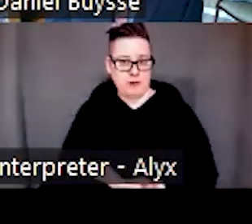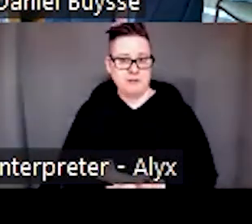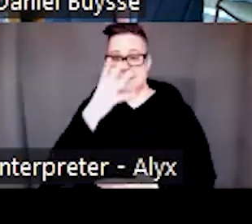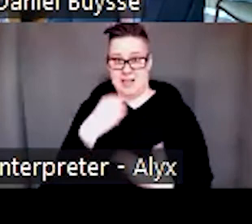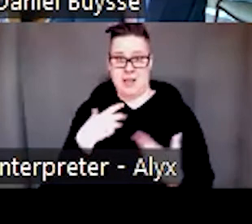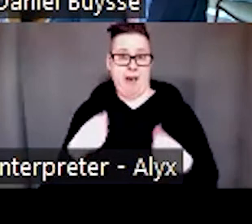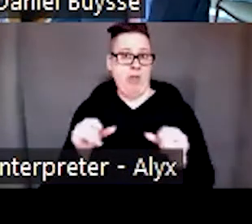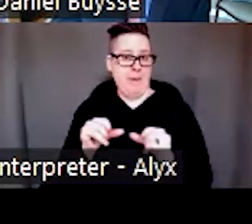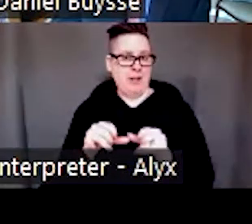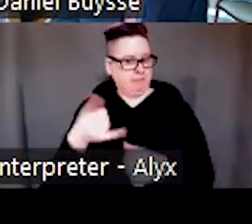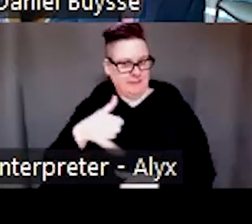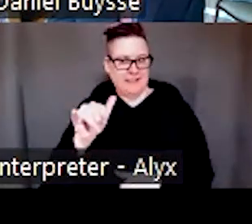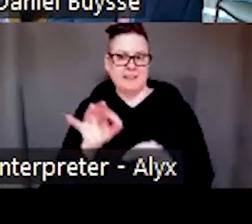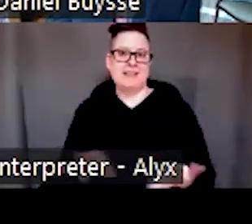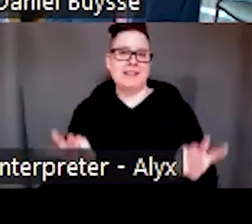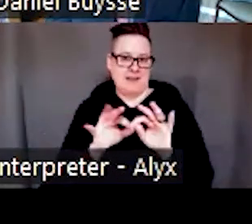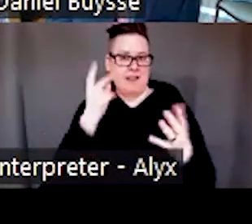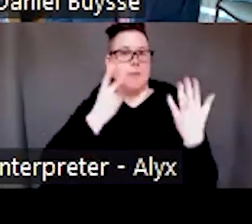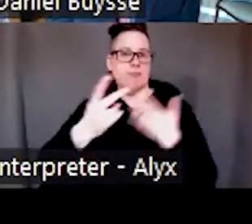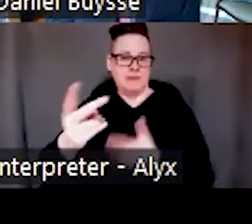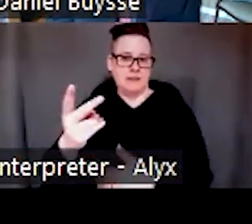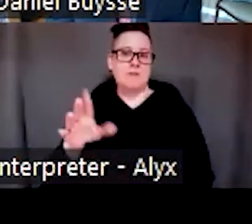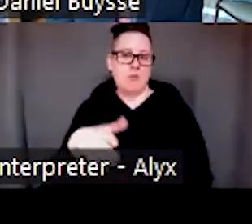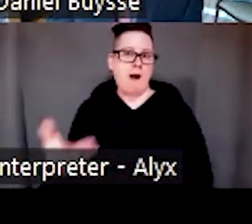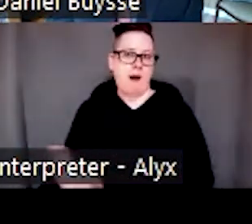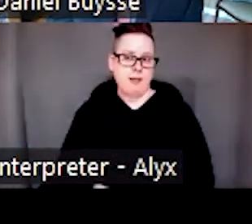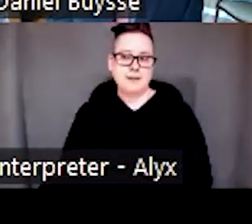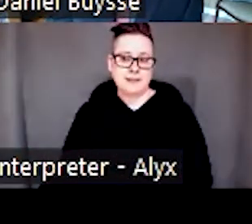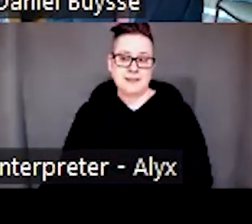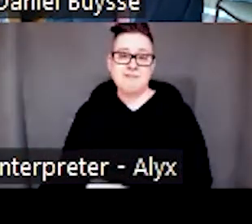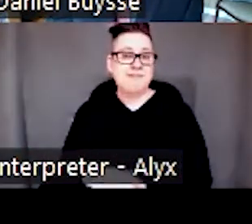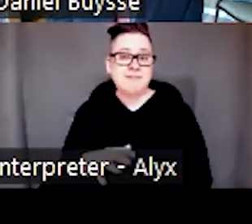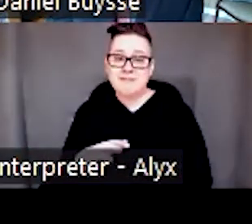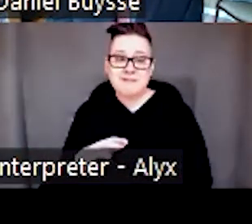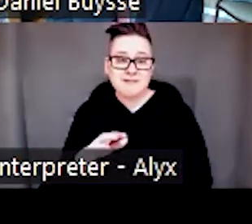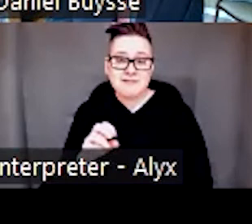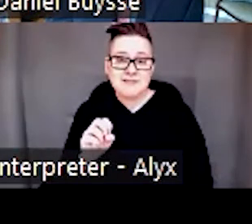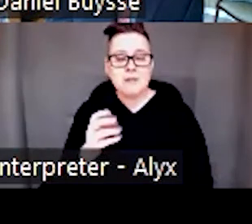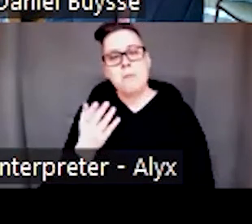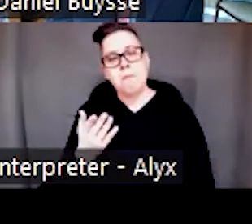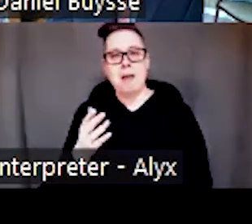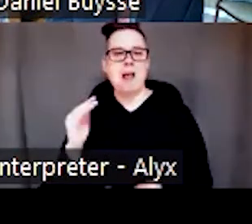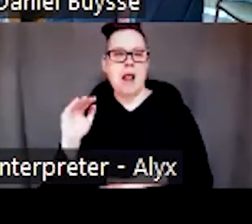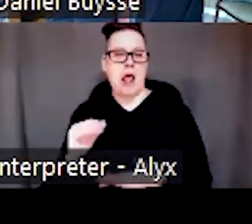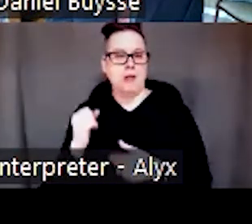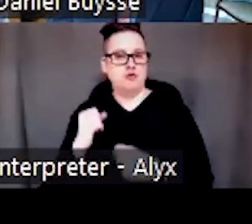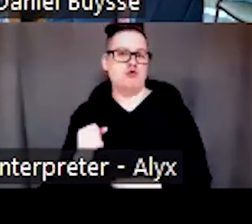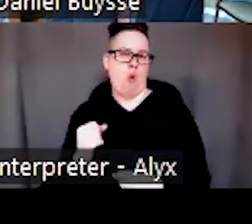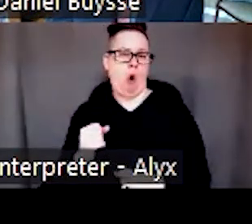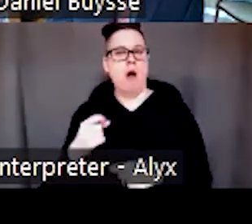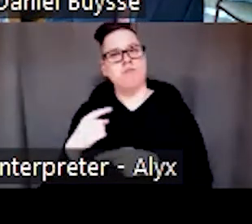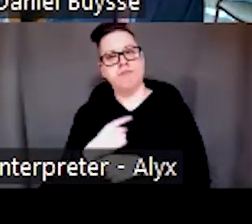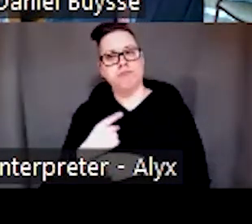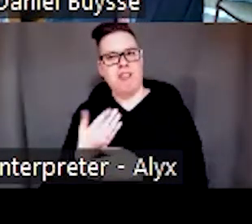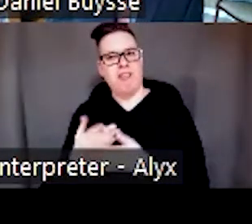measures remain significant predictors of mortality, even, perhaps not as strong as some of the traditional ones,